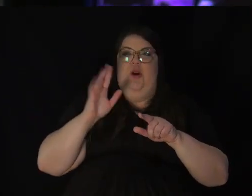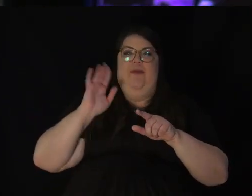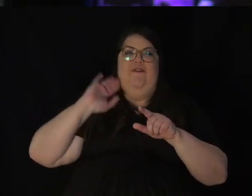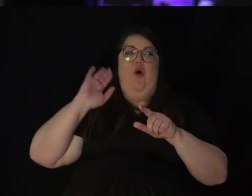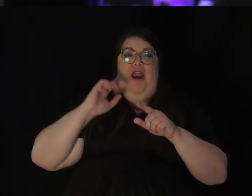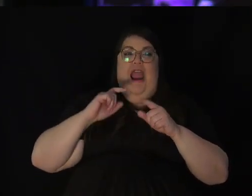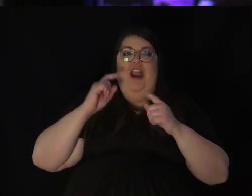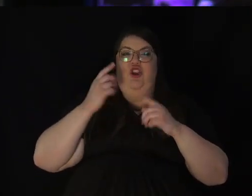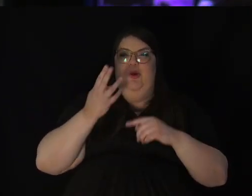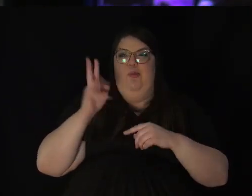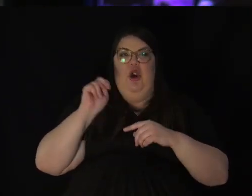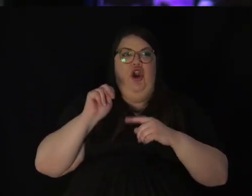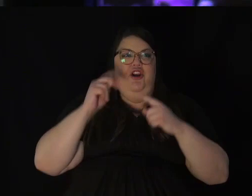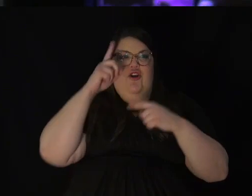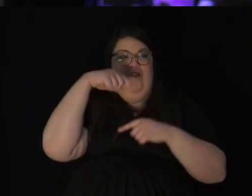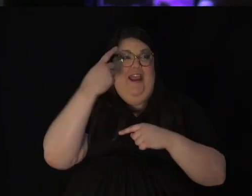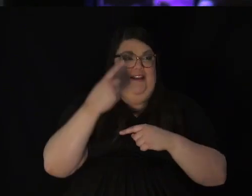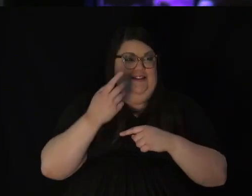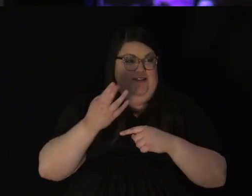burned?